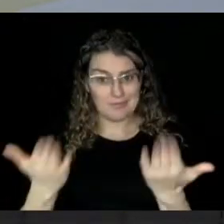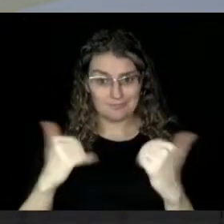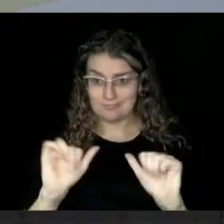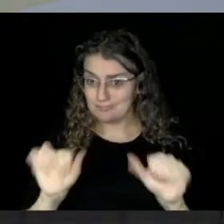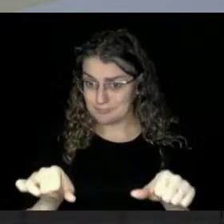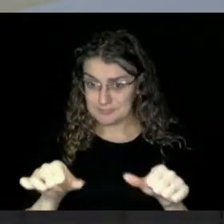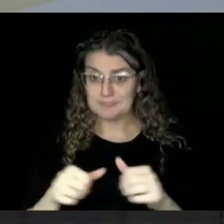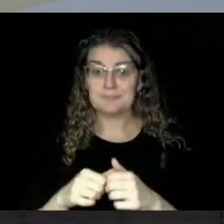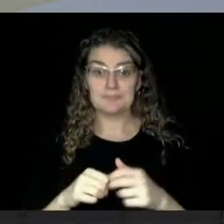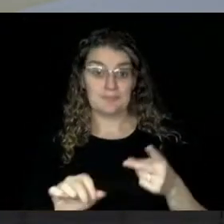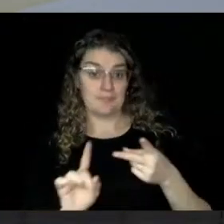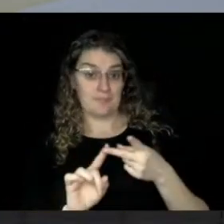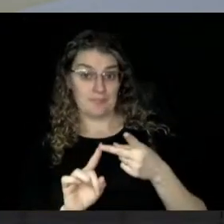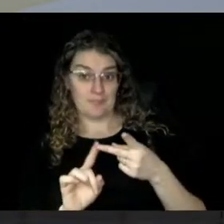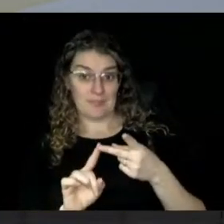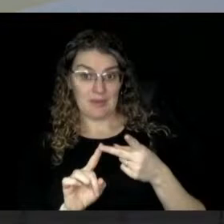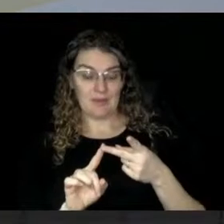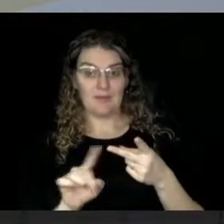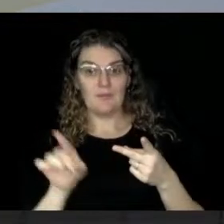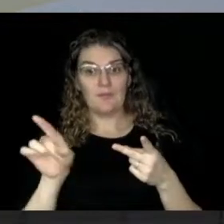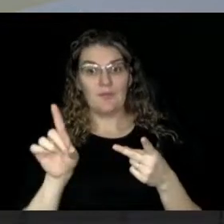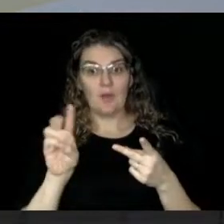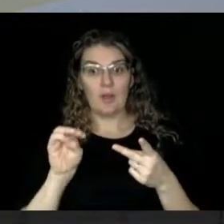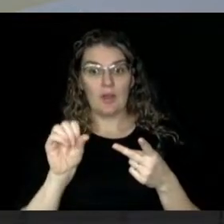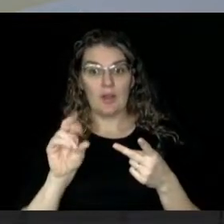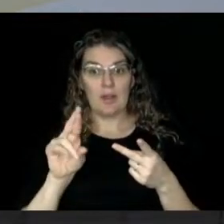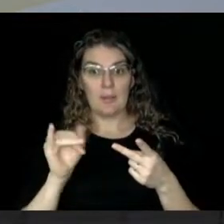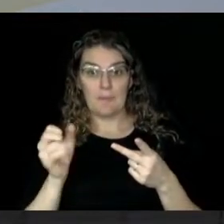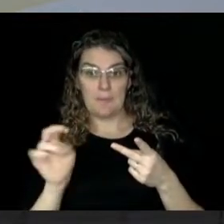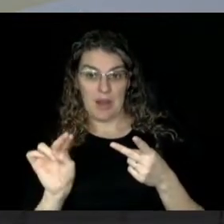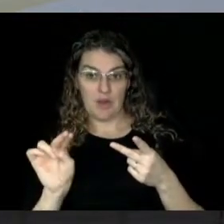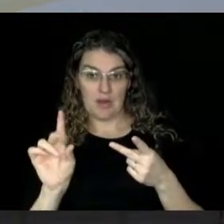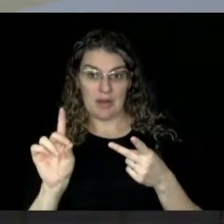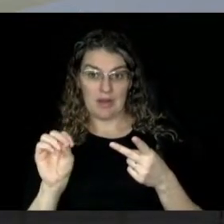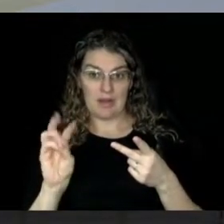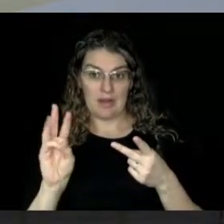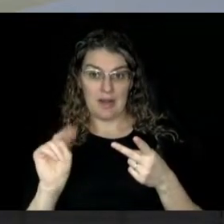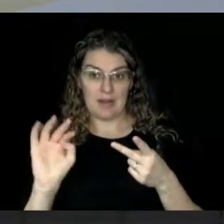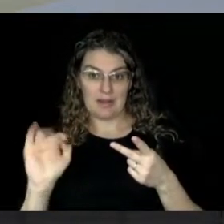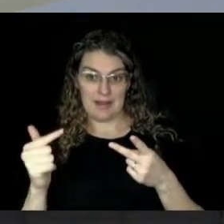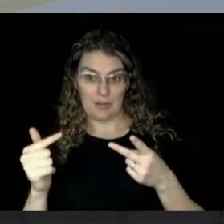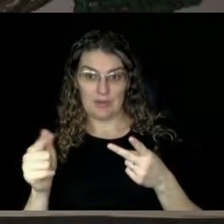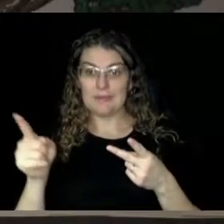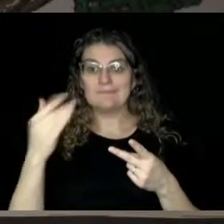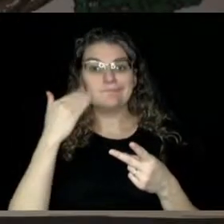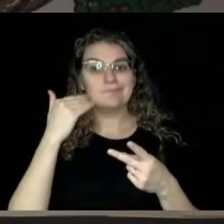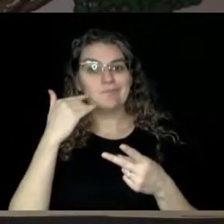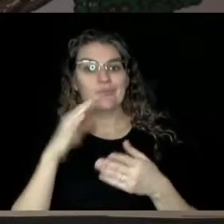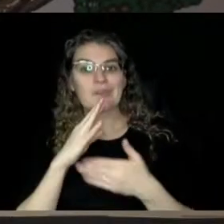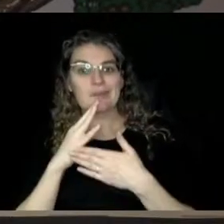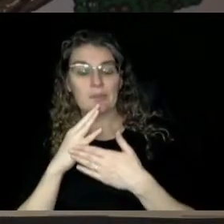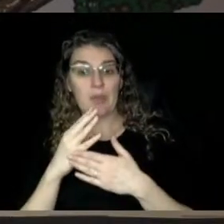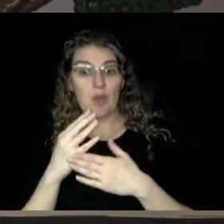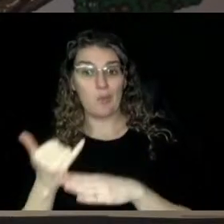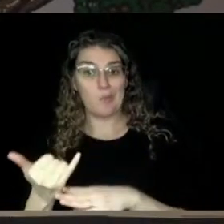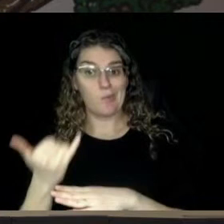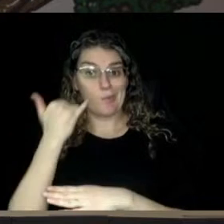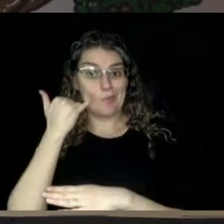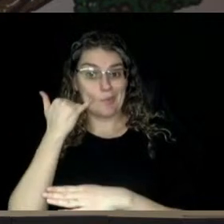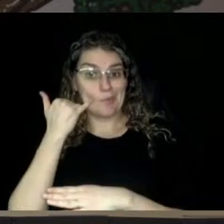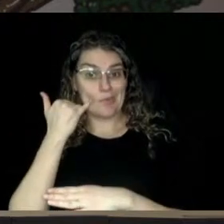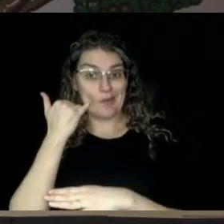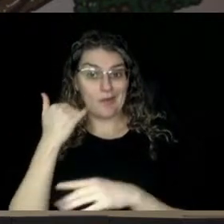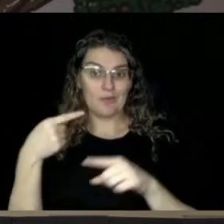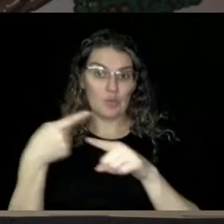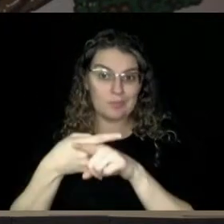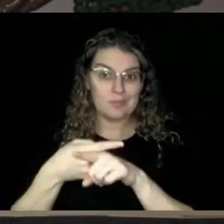next question is actually for Marion Dowling. You had mentioned to call ahead if you're unable to make a